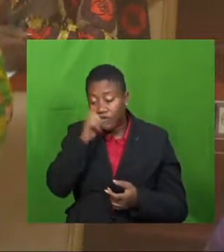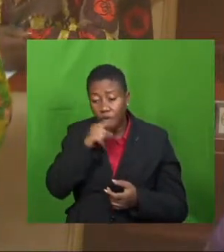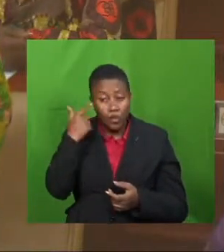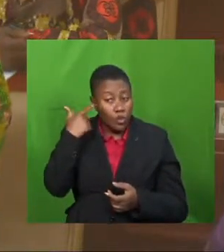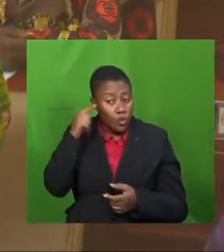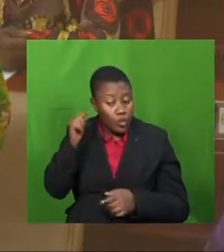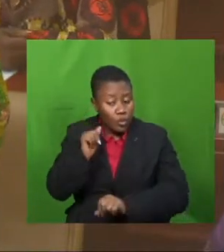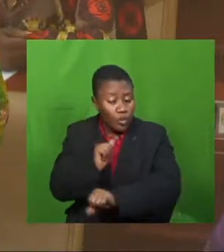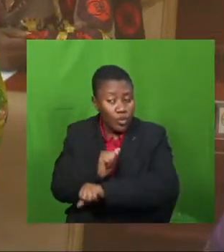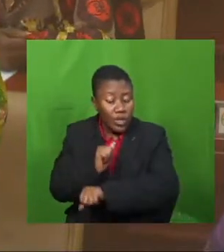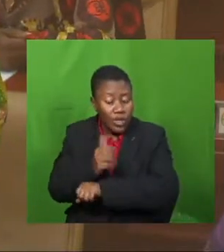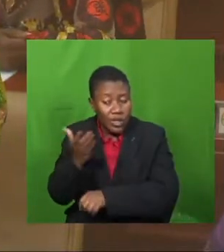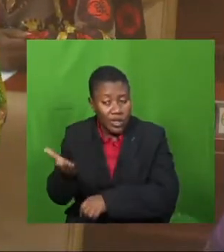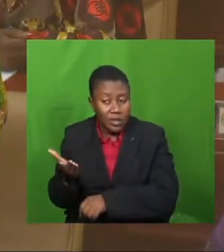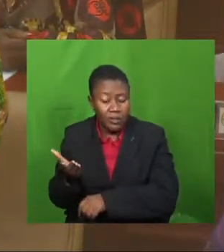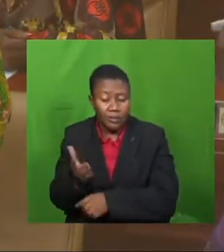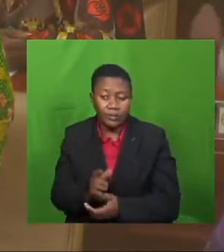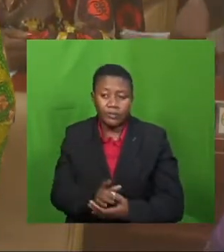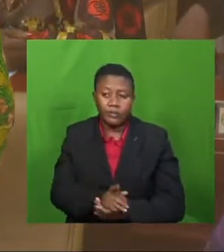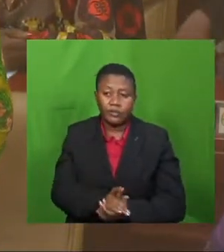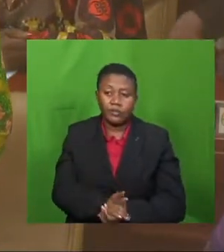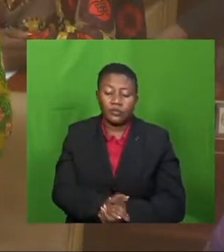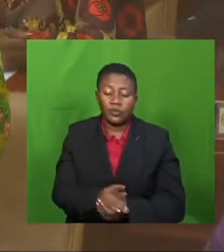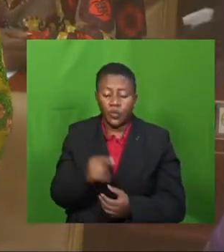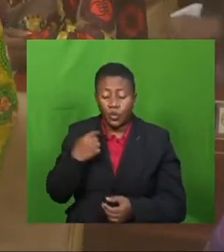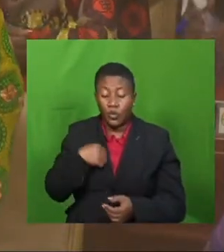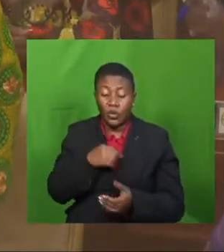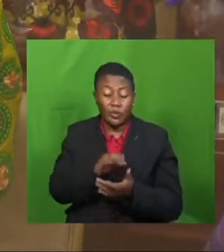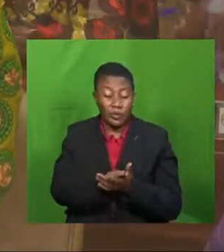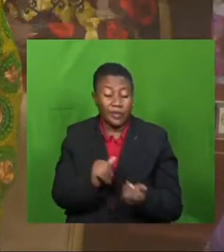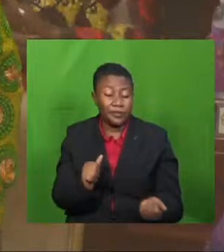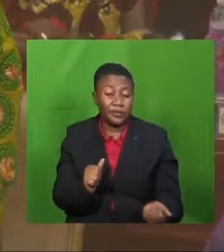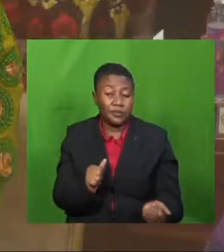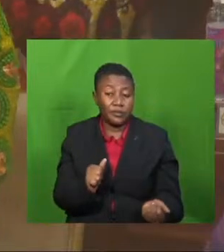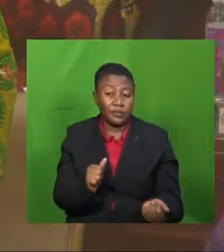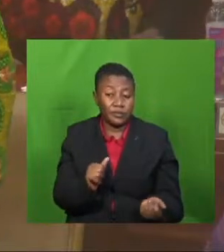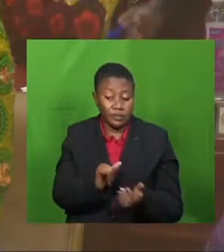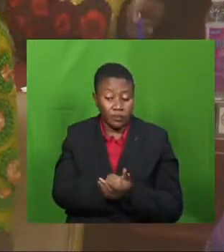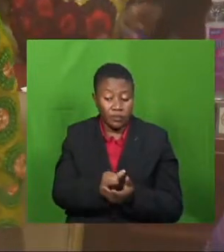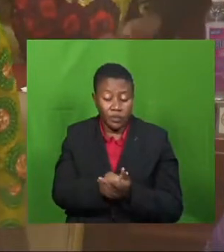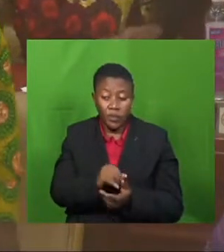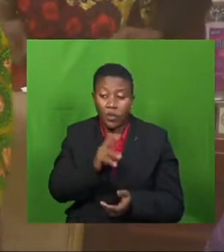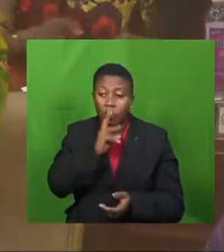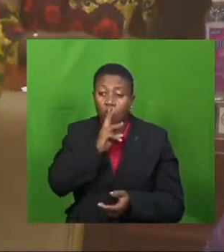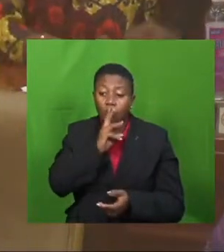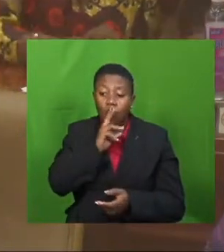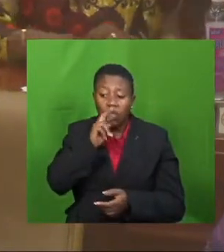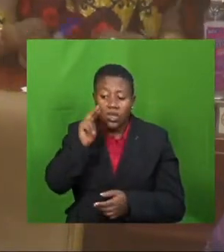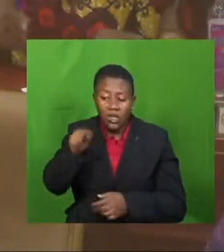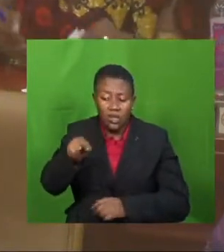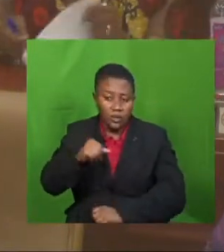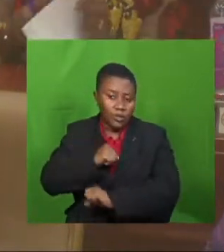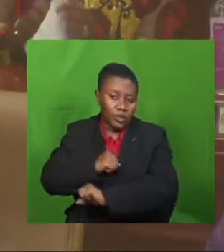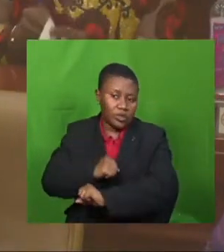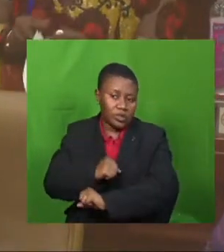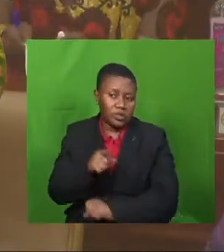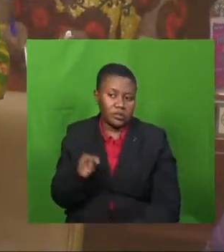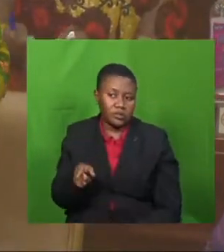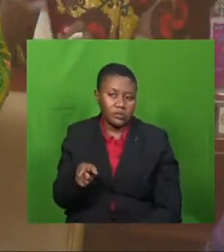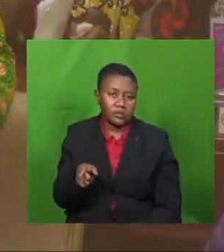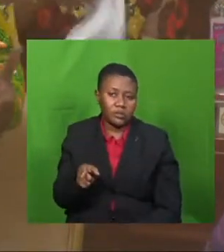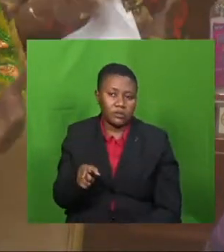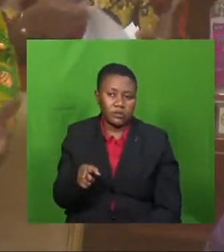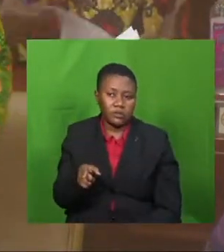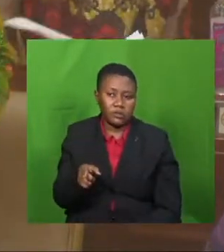other manners. And we believe that the water needs to be protected. Just because you are aware, in